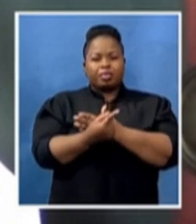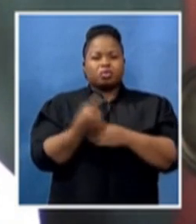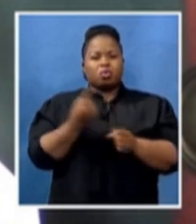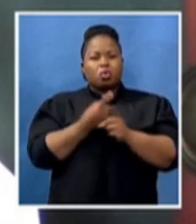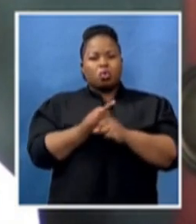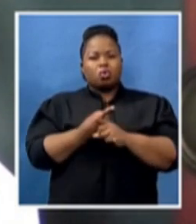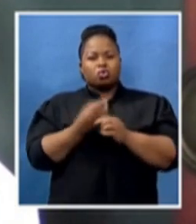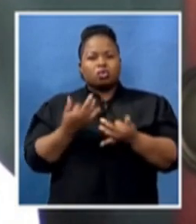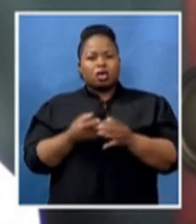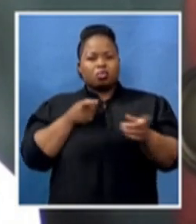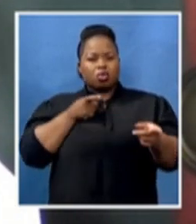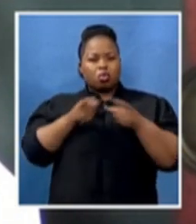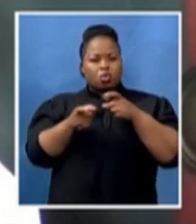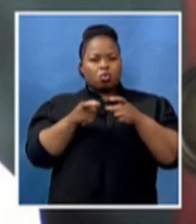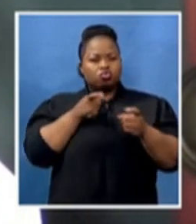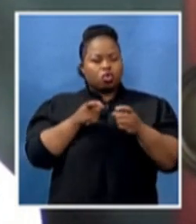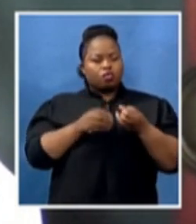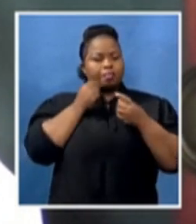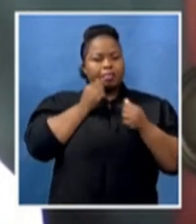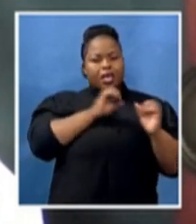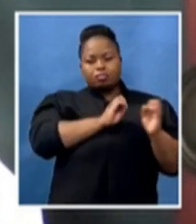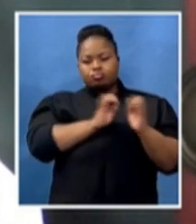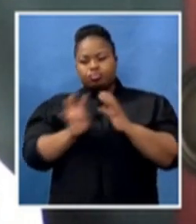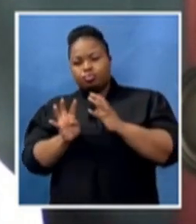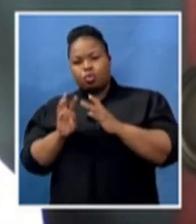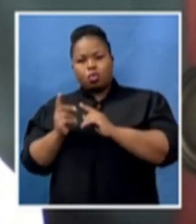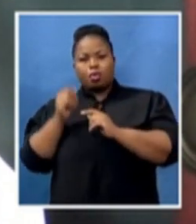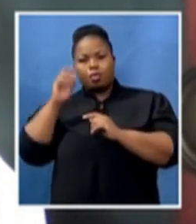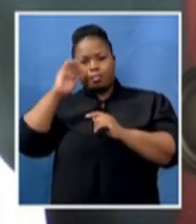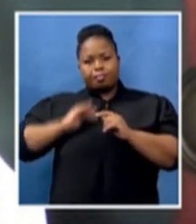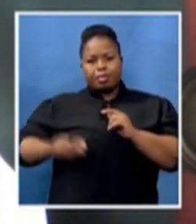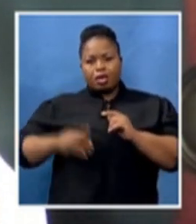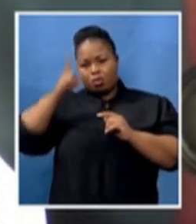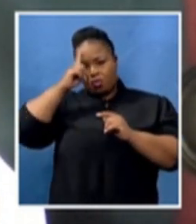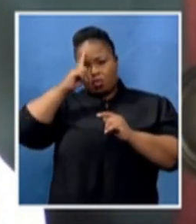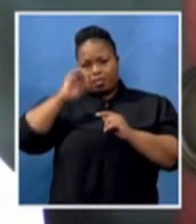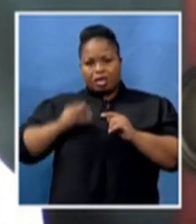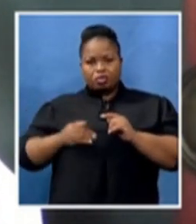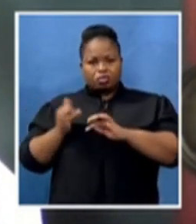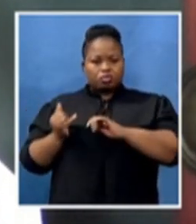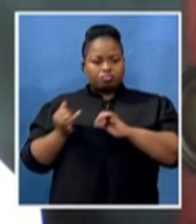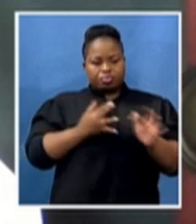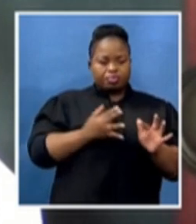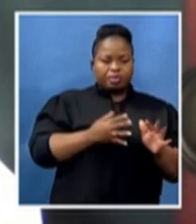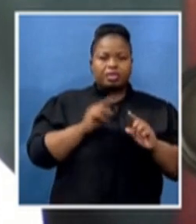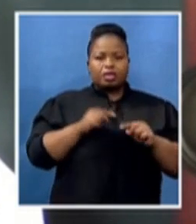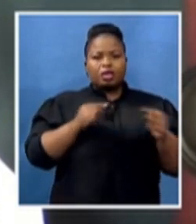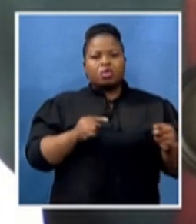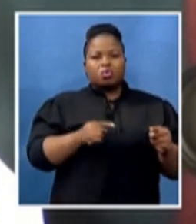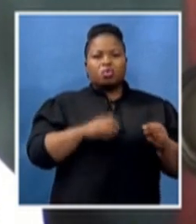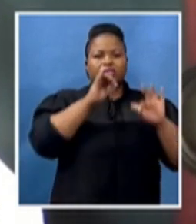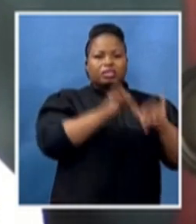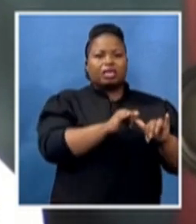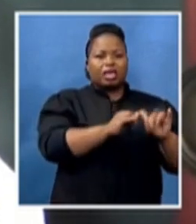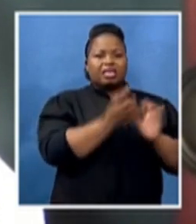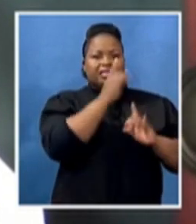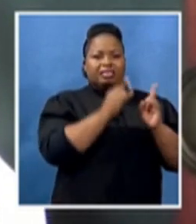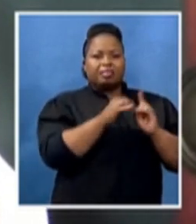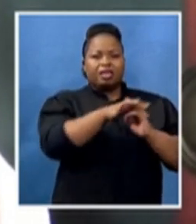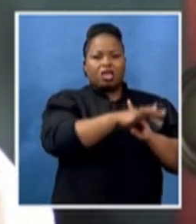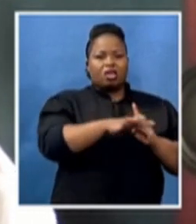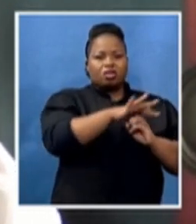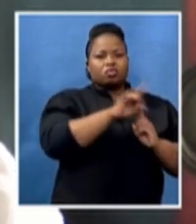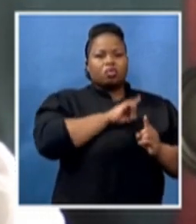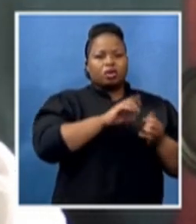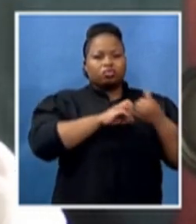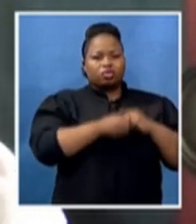for rural Black women to stay in urban areas as part of the drive to prevent a permanent Black population living